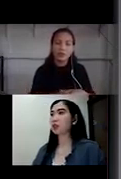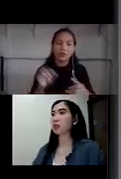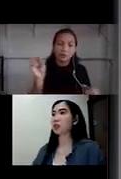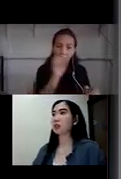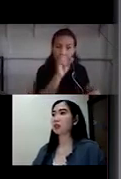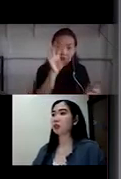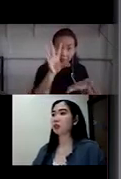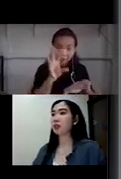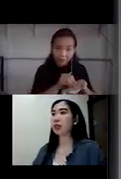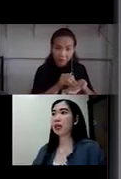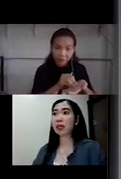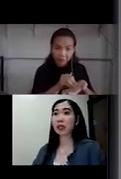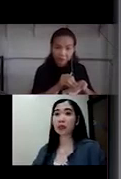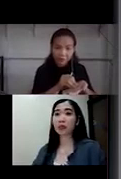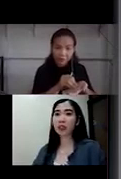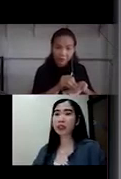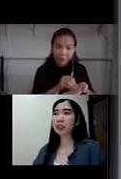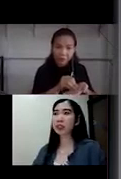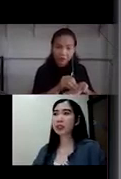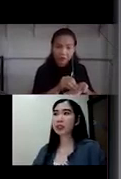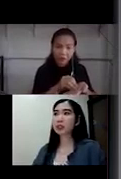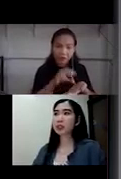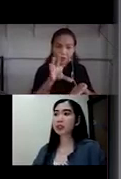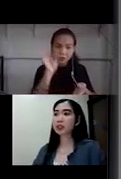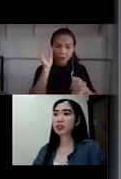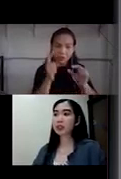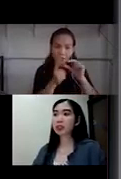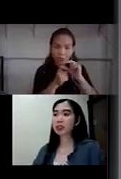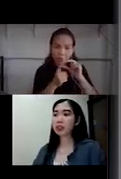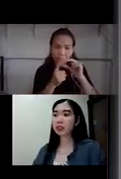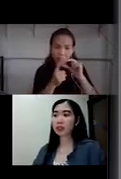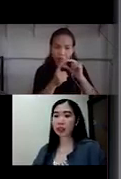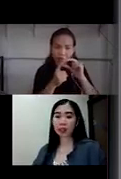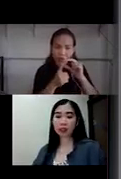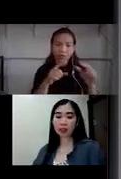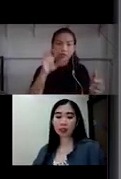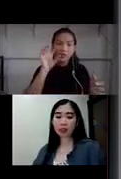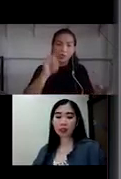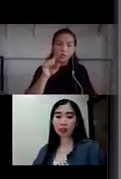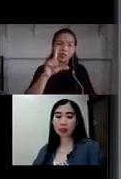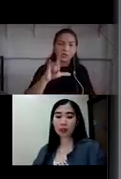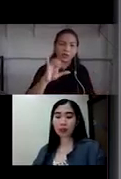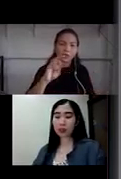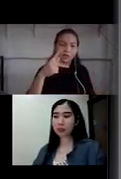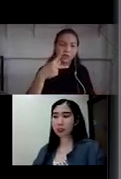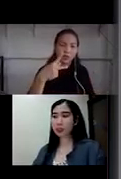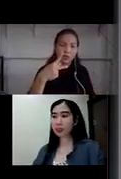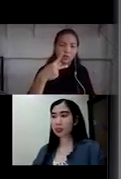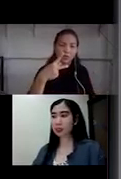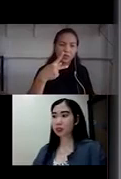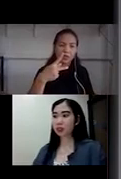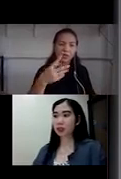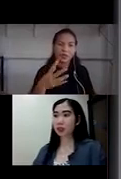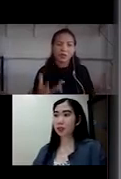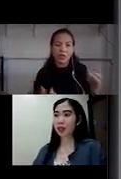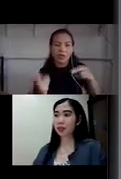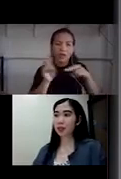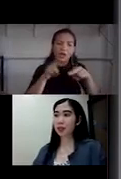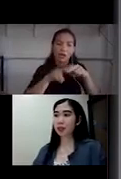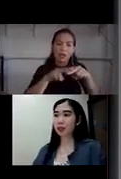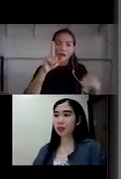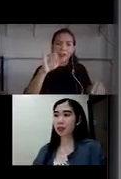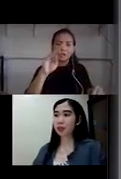yan. Choose the word. Then, click link. Then, insert the link. Then,